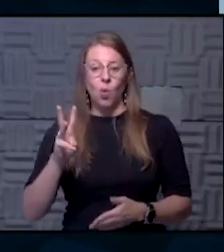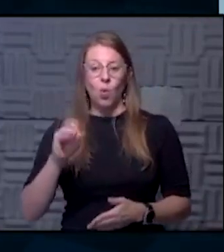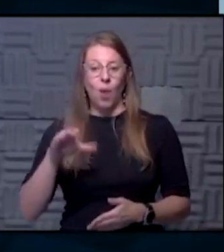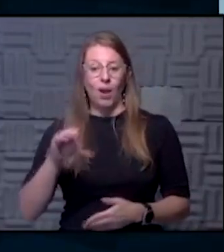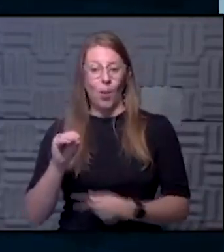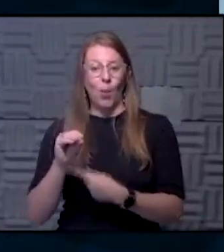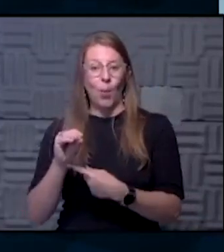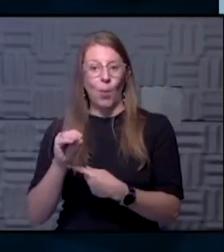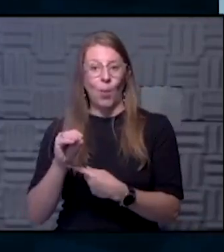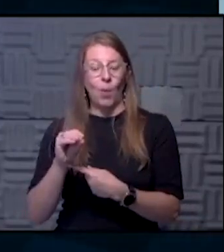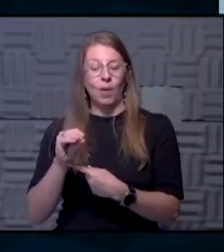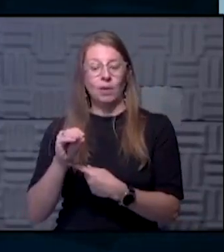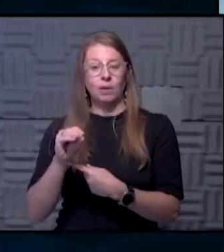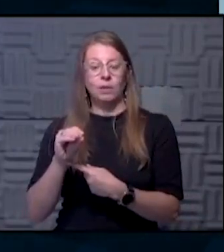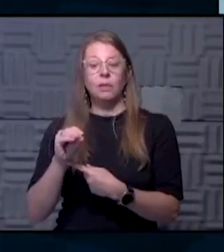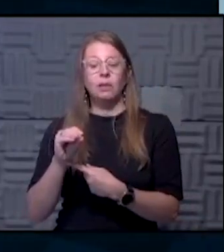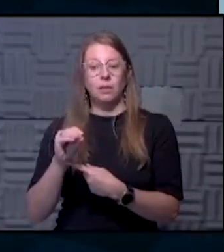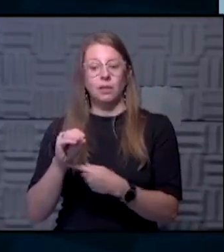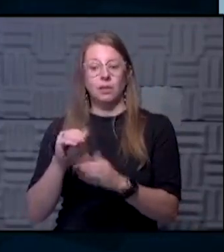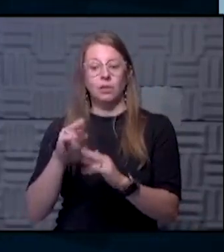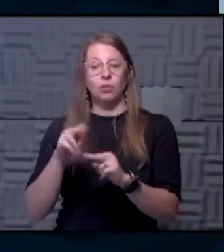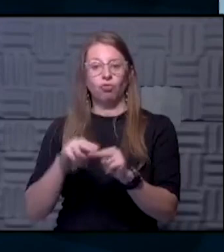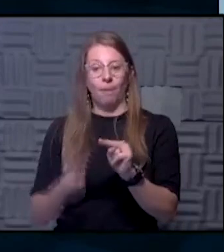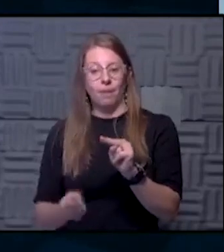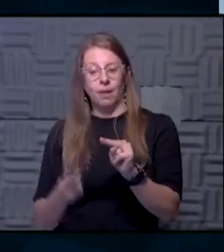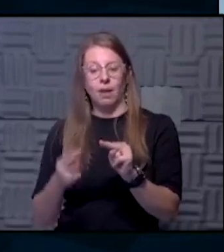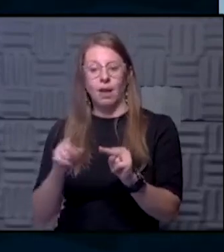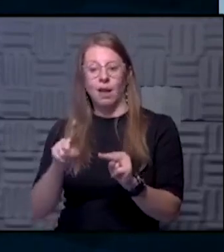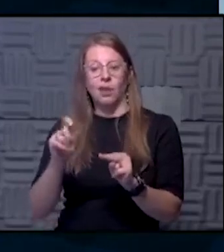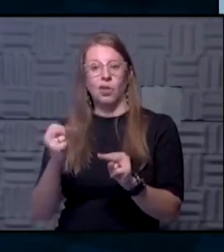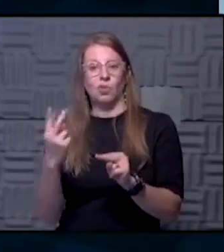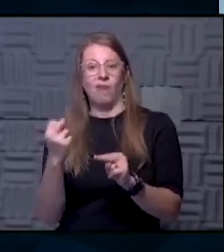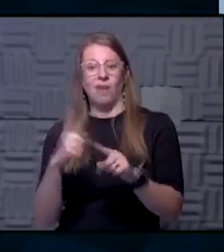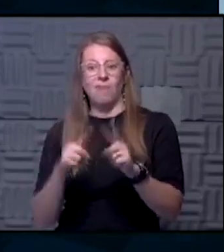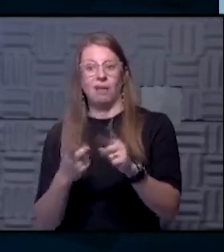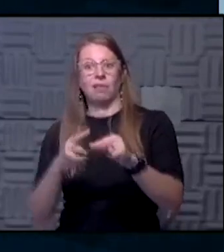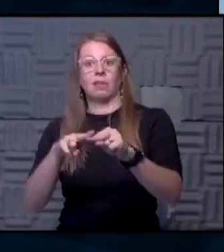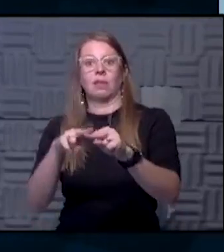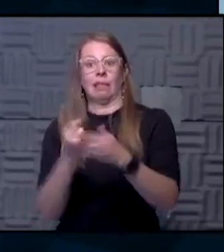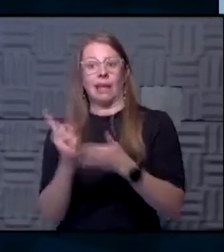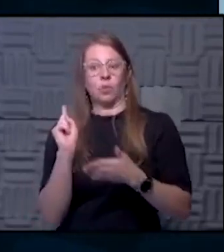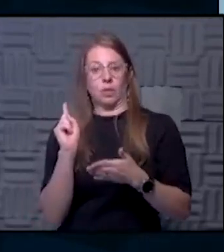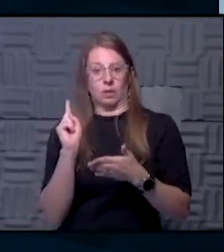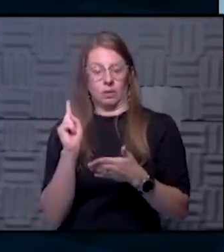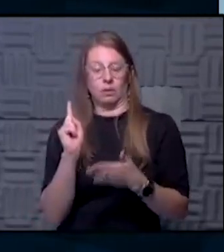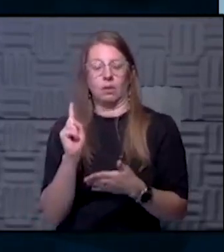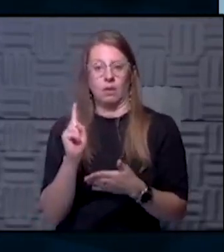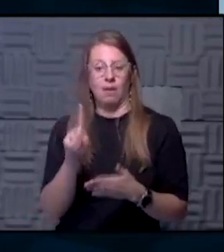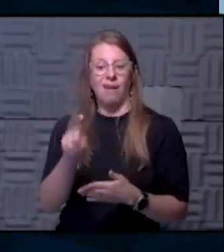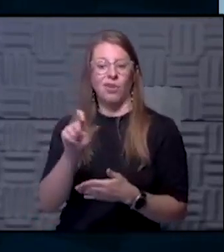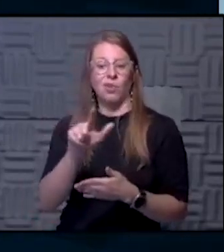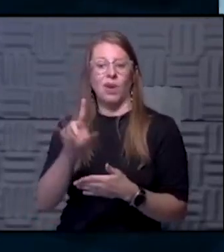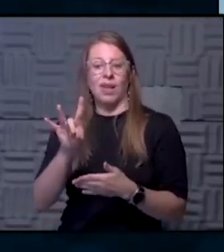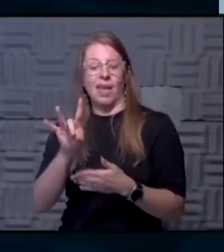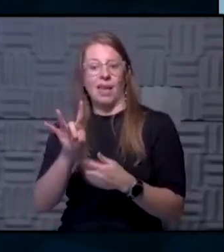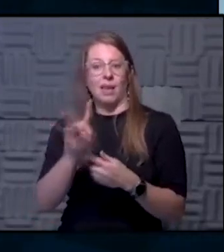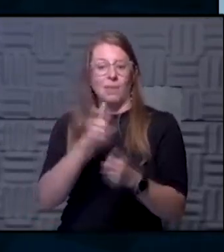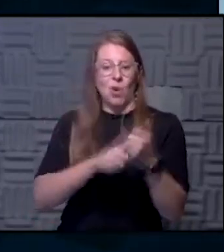it was dropping 2 weeks ago at 112, but then was increasing last week at 128 per